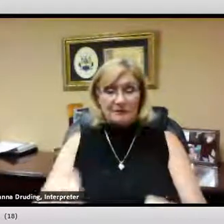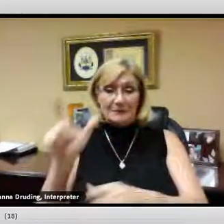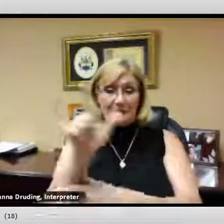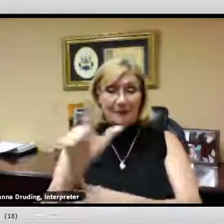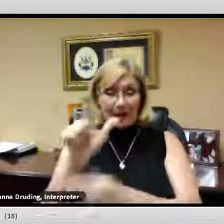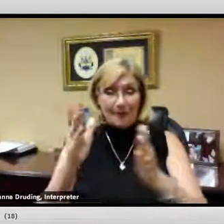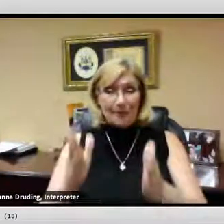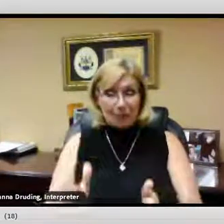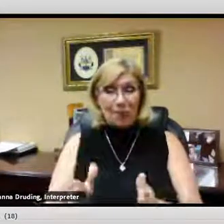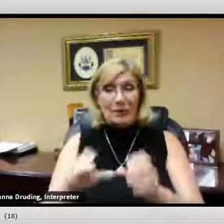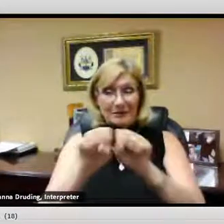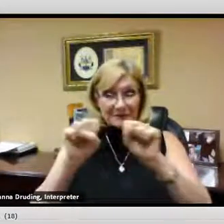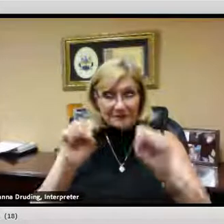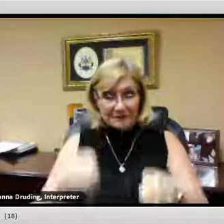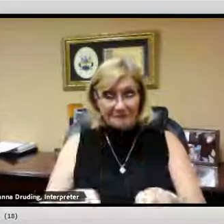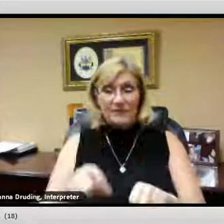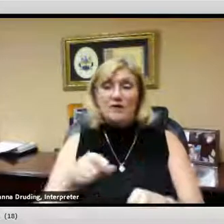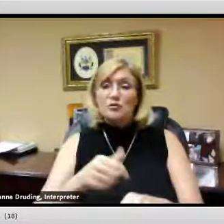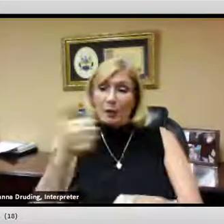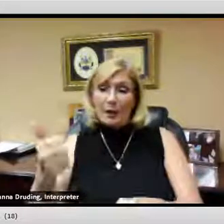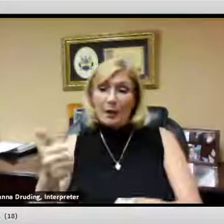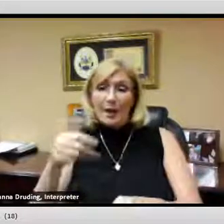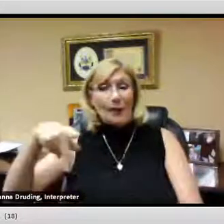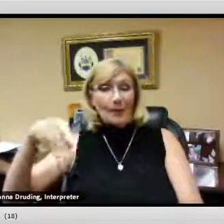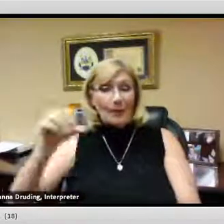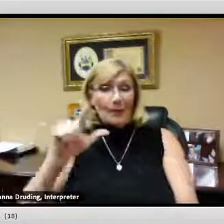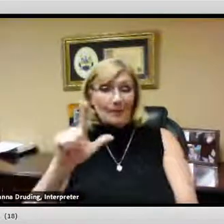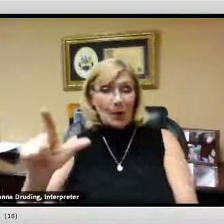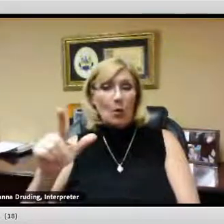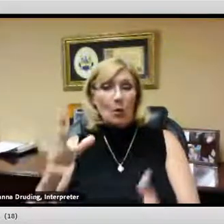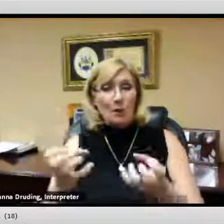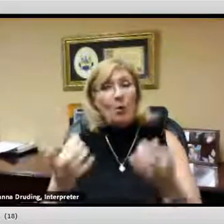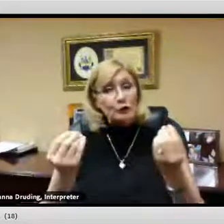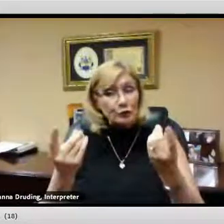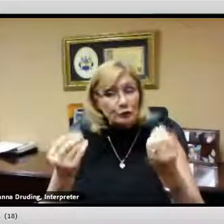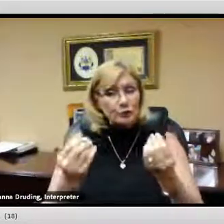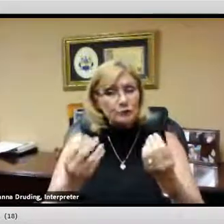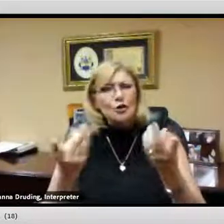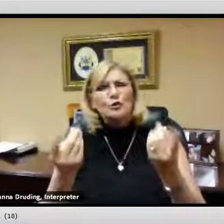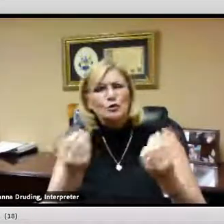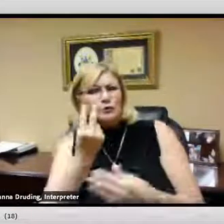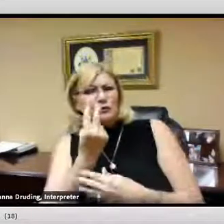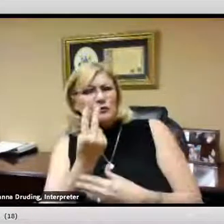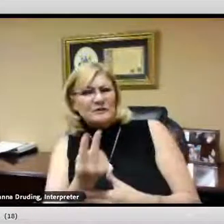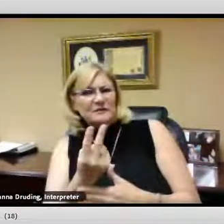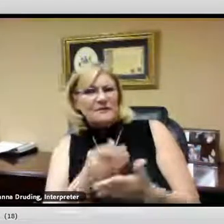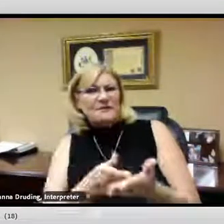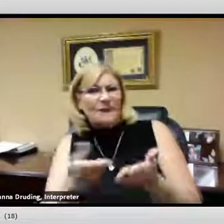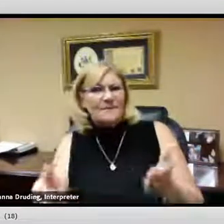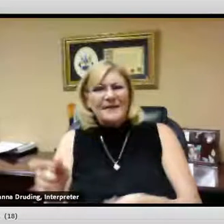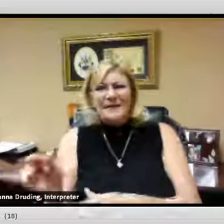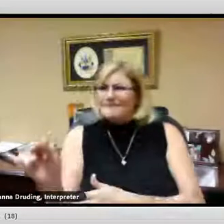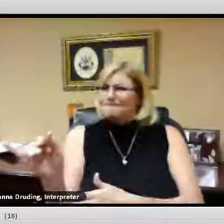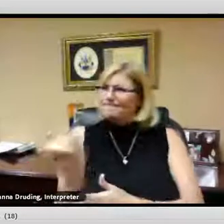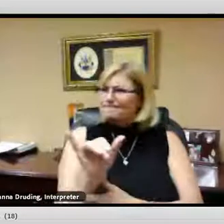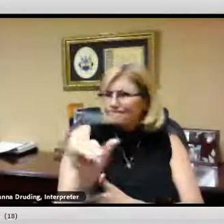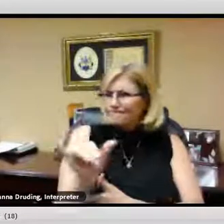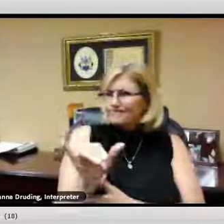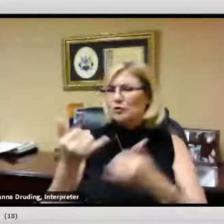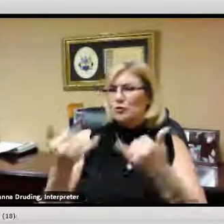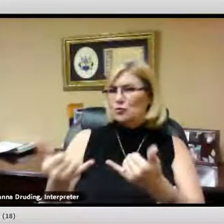position. And so the other poll that I wanted to do you see something similar to your current